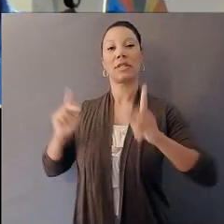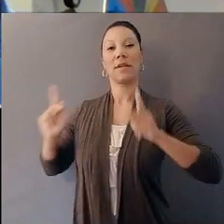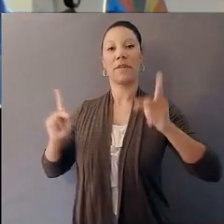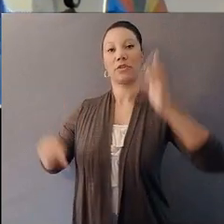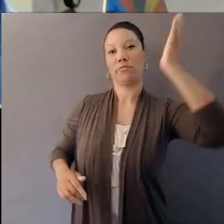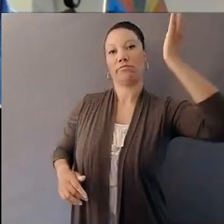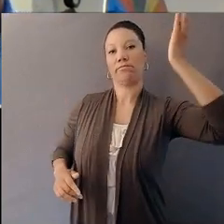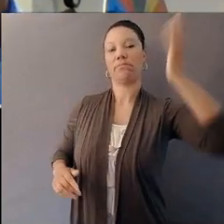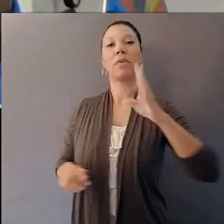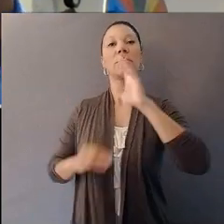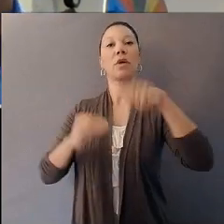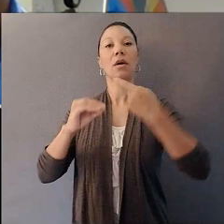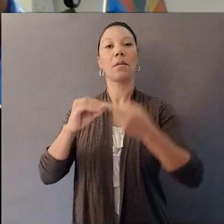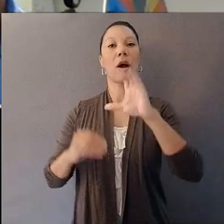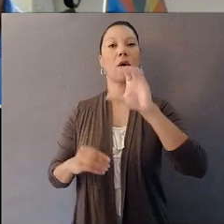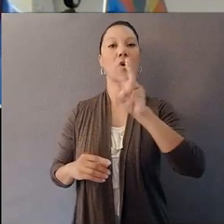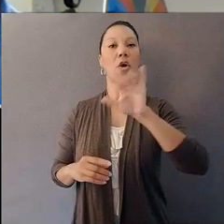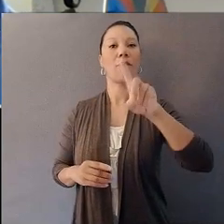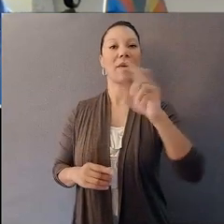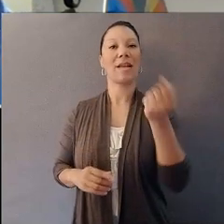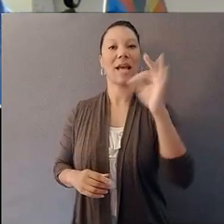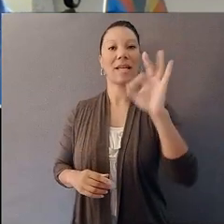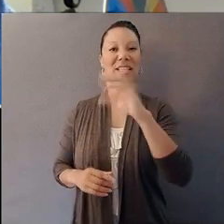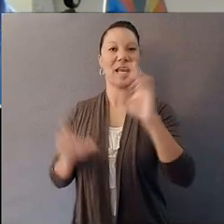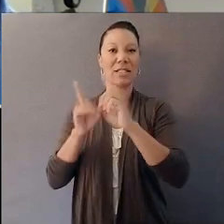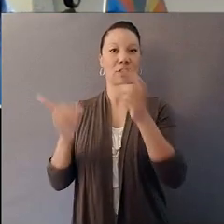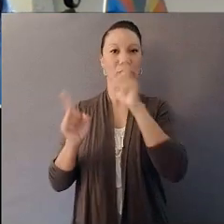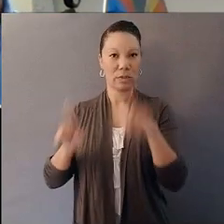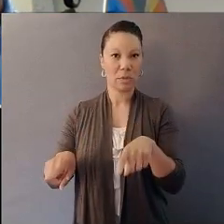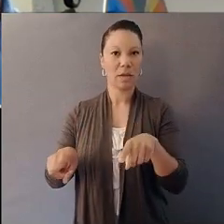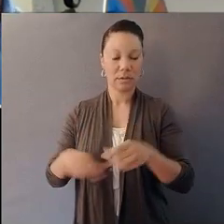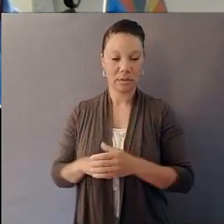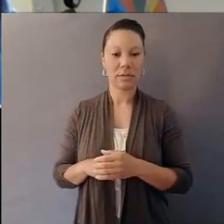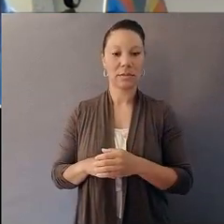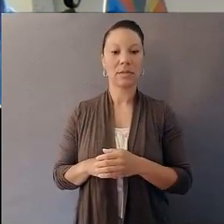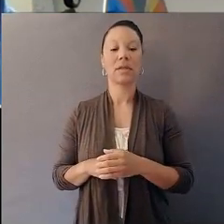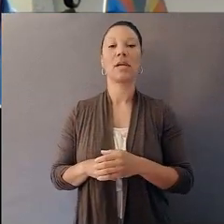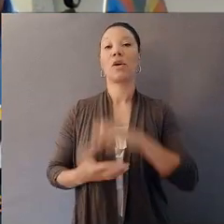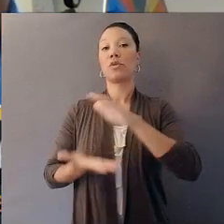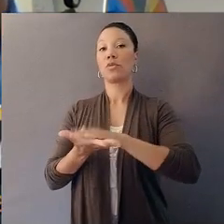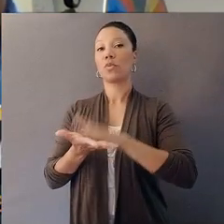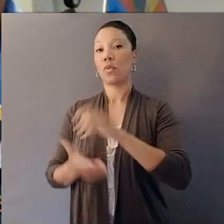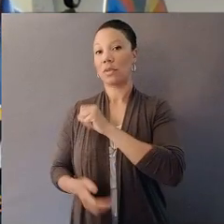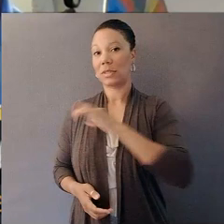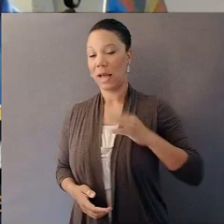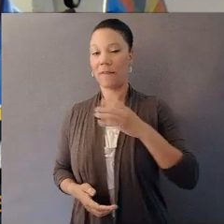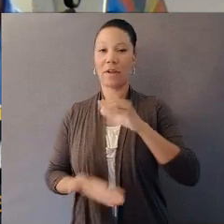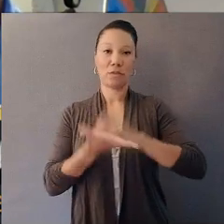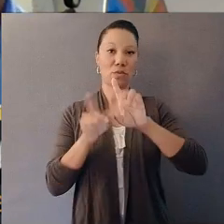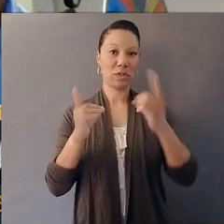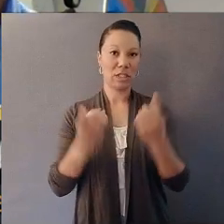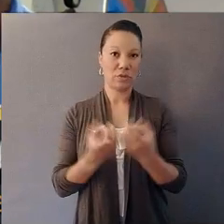response to the COVID-19 pandemic. Elk Grove Unified District and school staff are now moving into